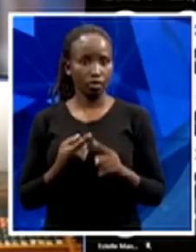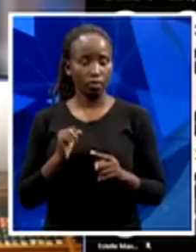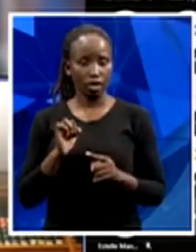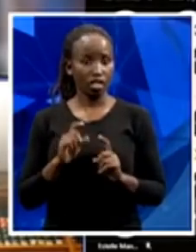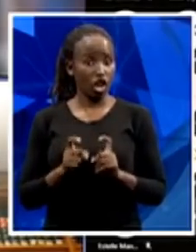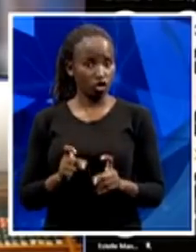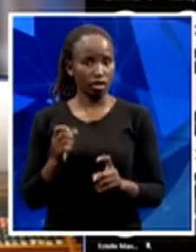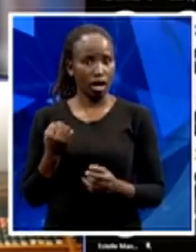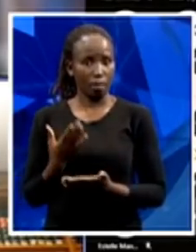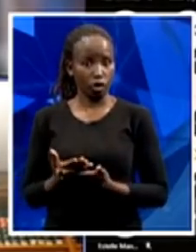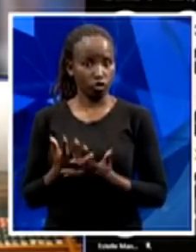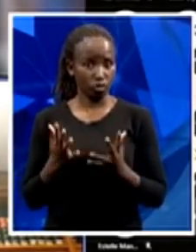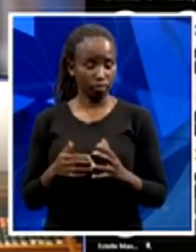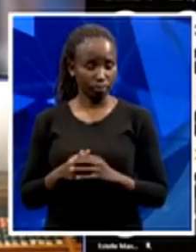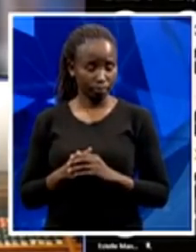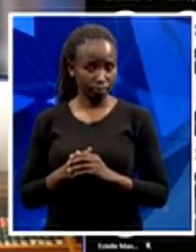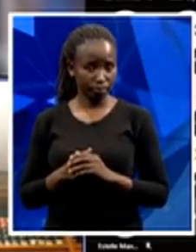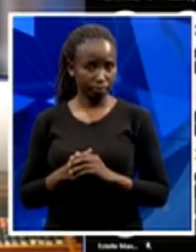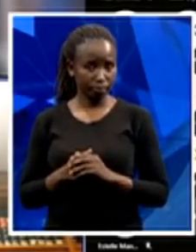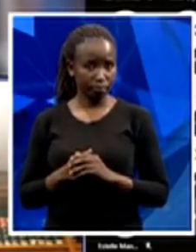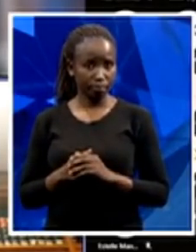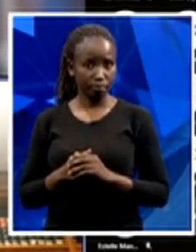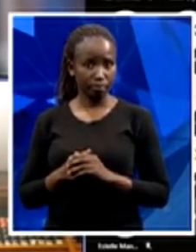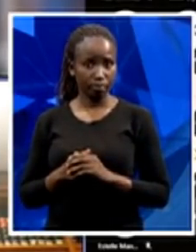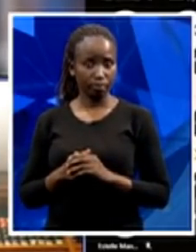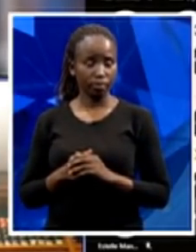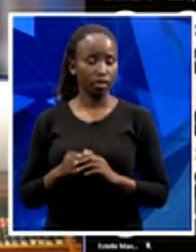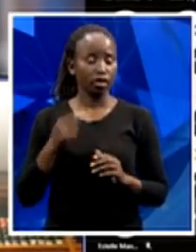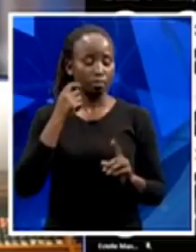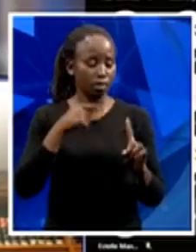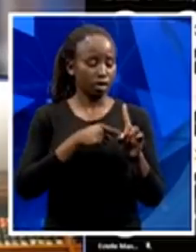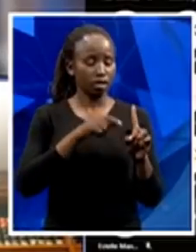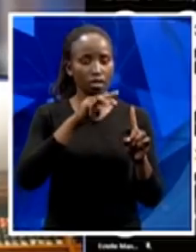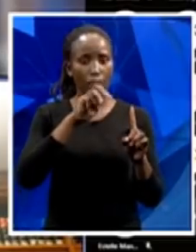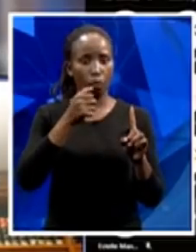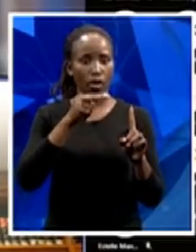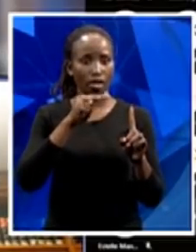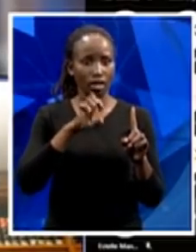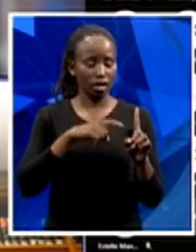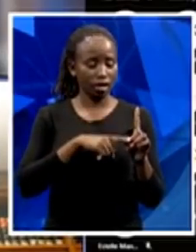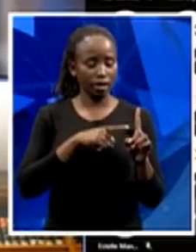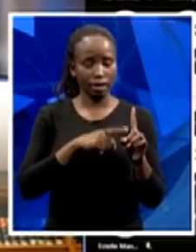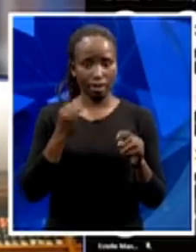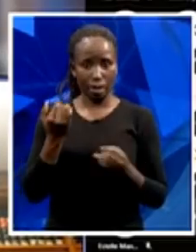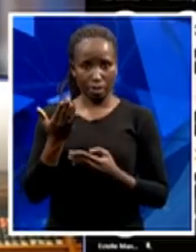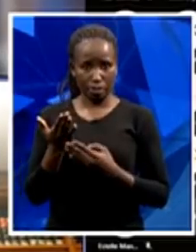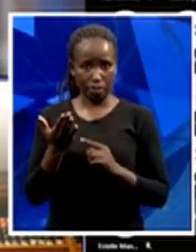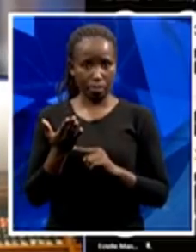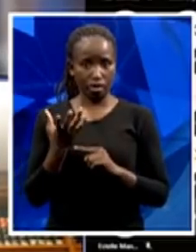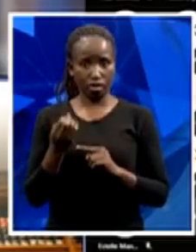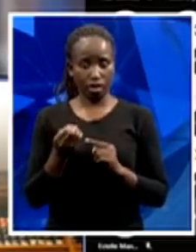the application of Mr. Mawere is opposed by the ANC. It's opposed on three bases. Firstly, it is